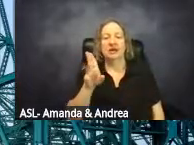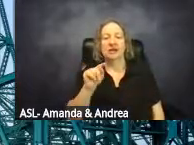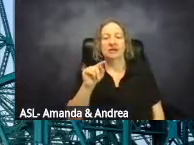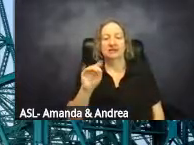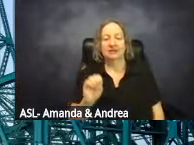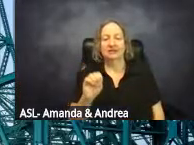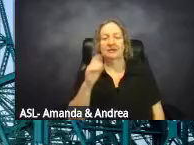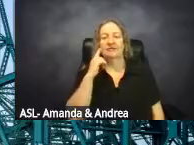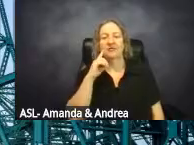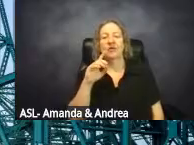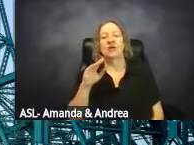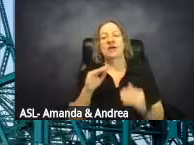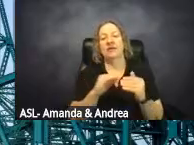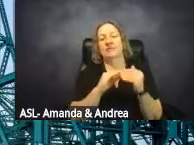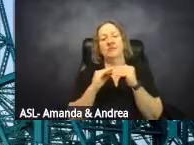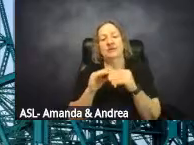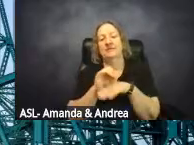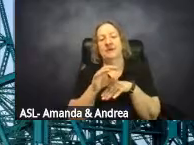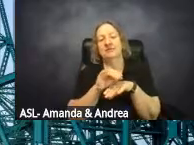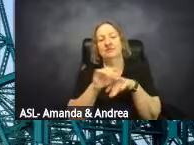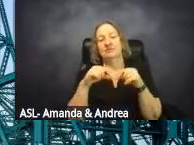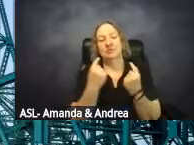Advisory Group, and our